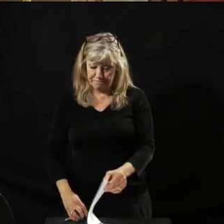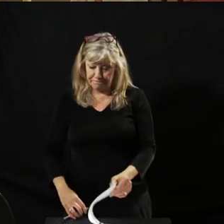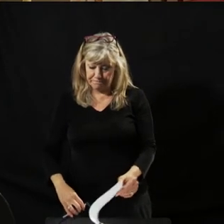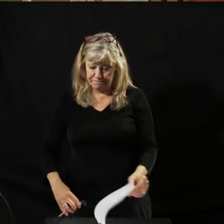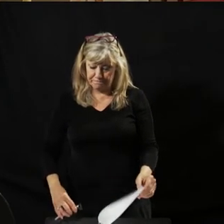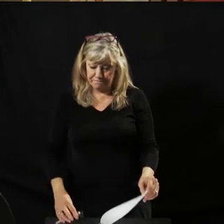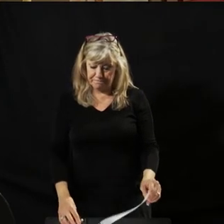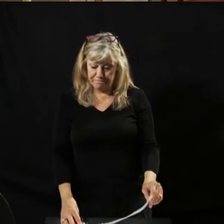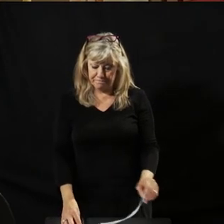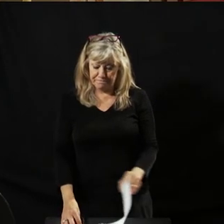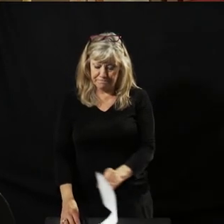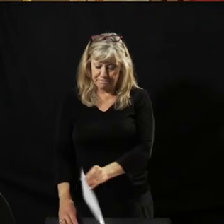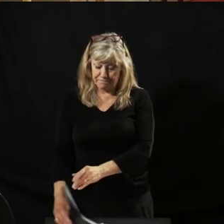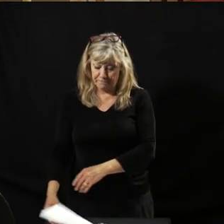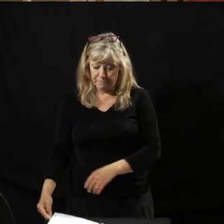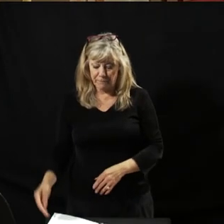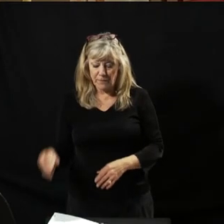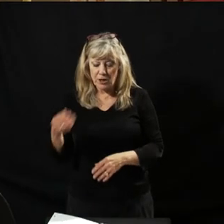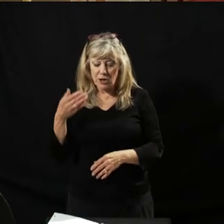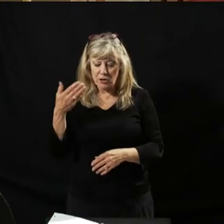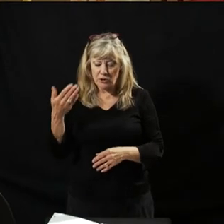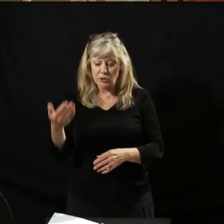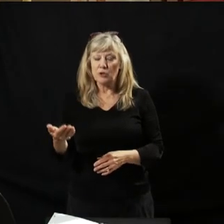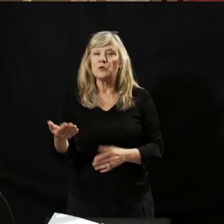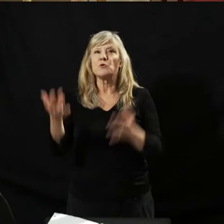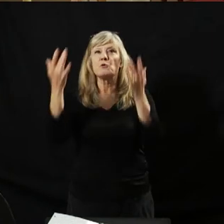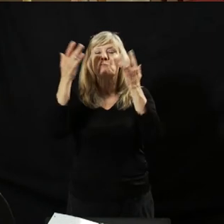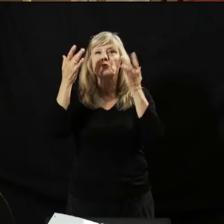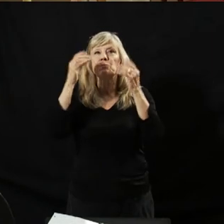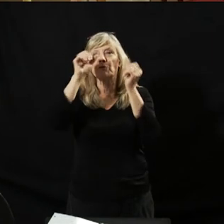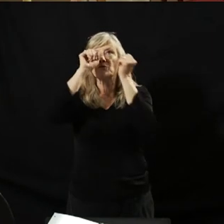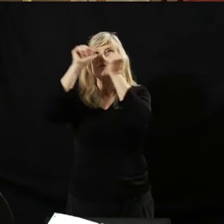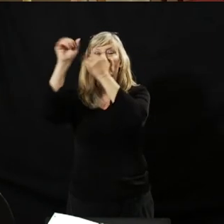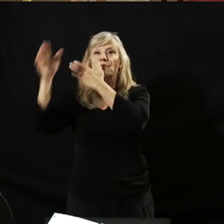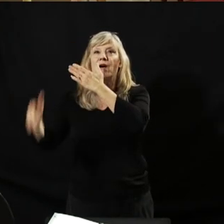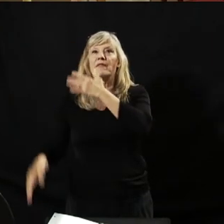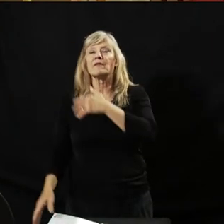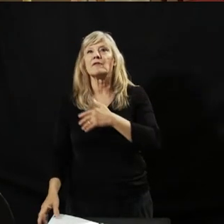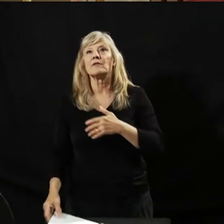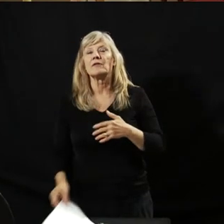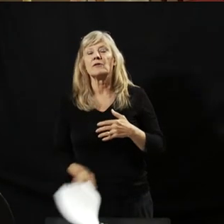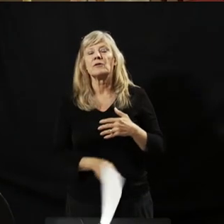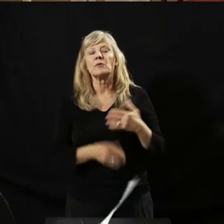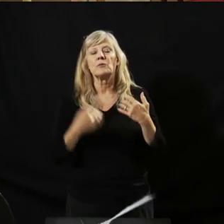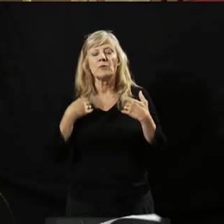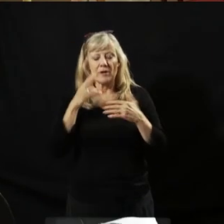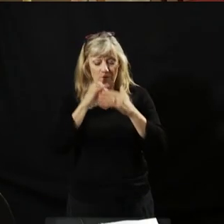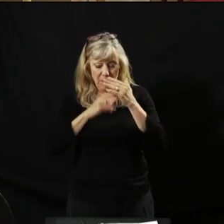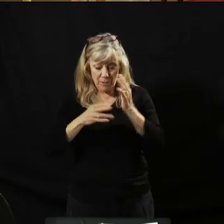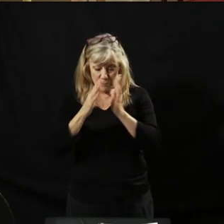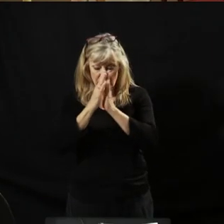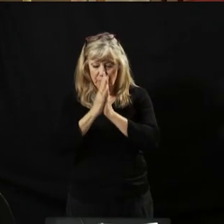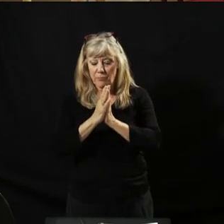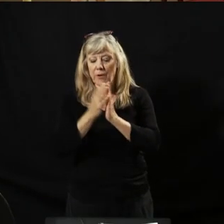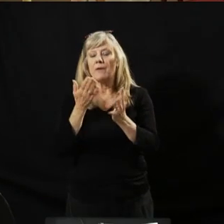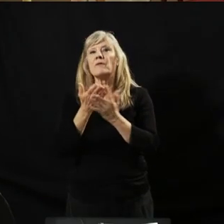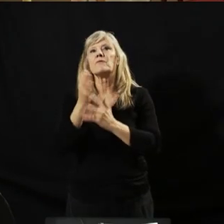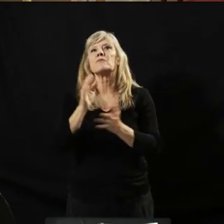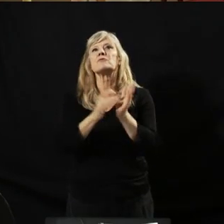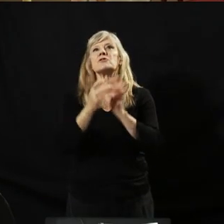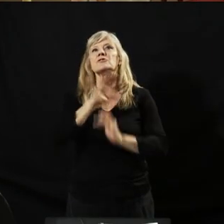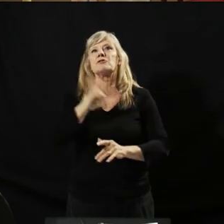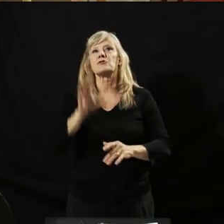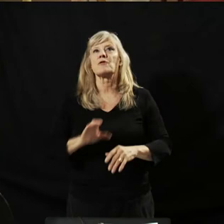Therefore, most merciful Father, we make humble prayer and petition through Jesus Christ, your Son, our Lord, that